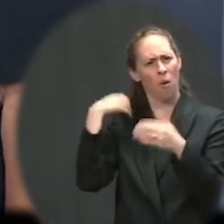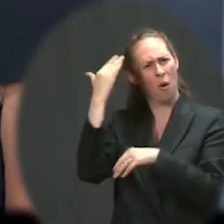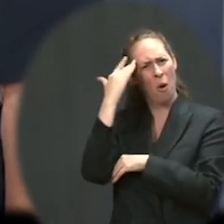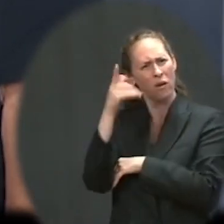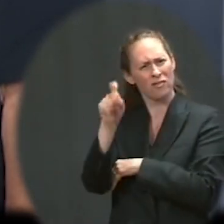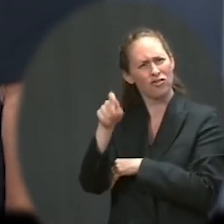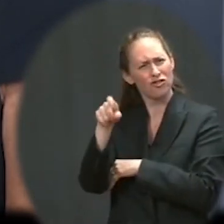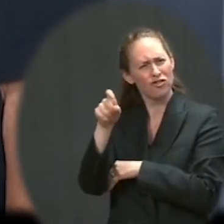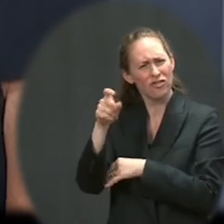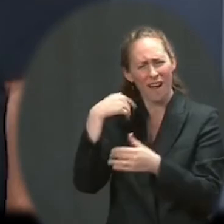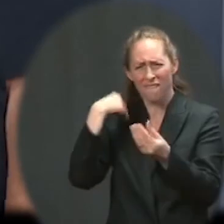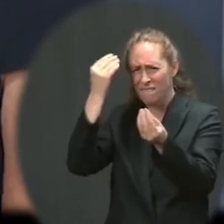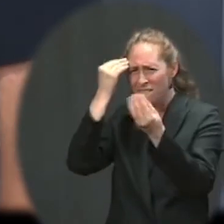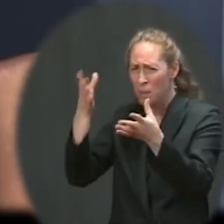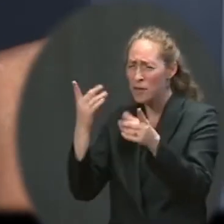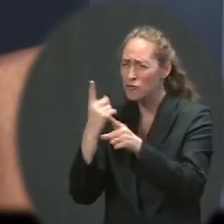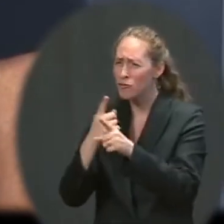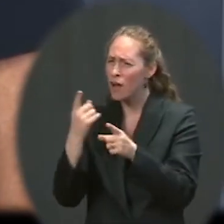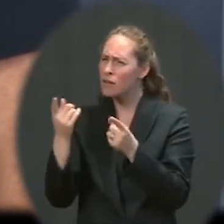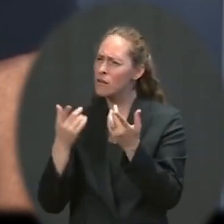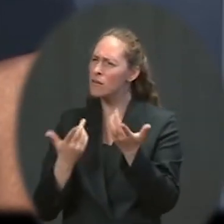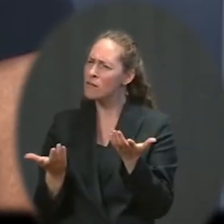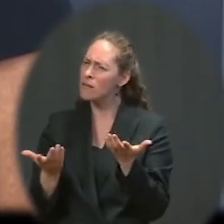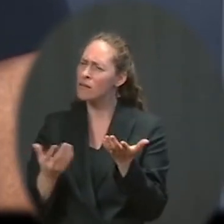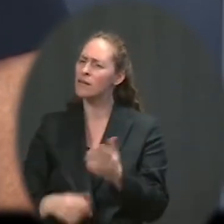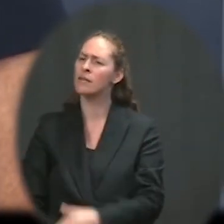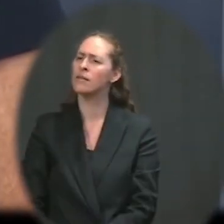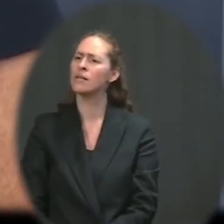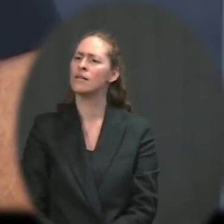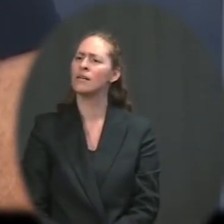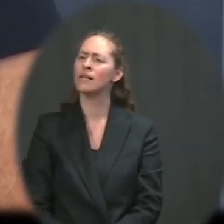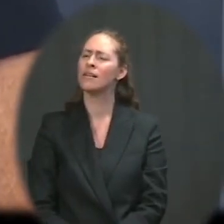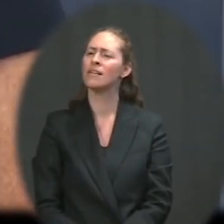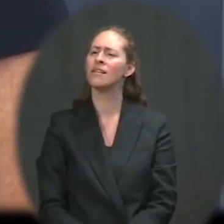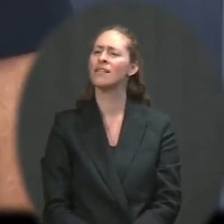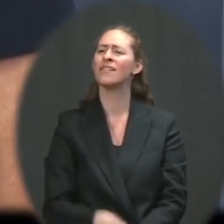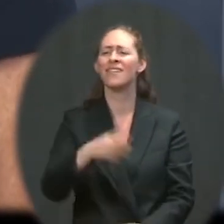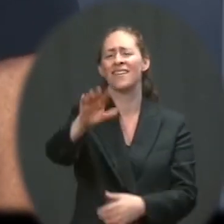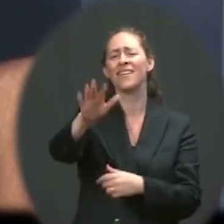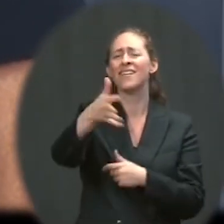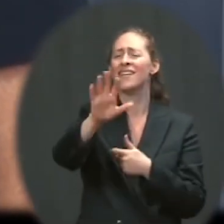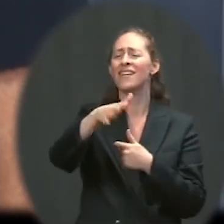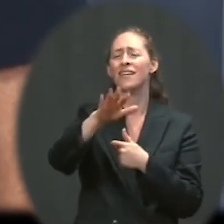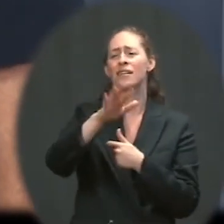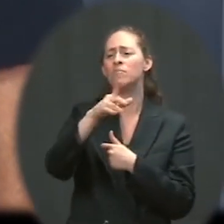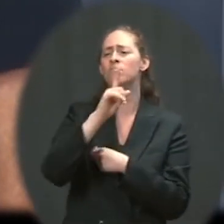Well, Kelly, I think, one, we're in a very different place than we were several months ago. The